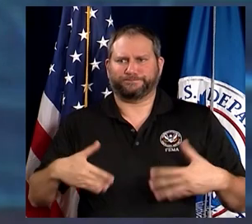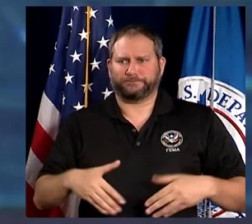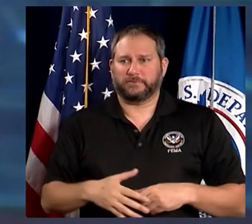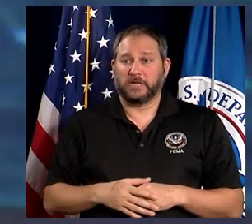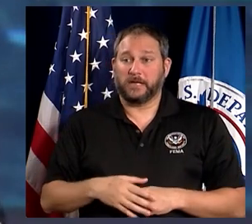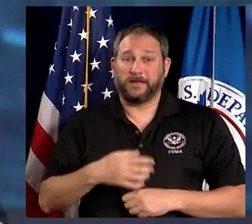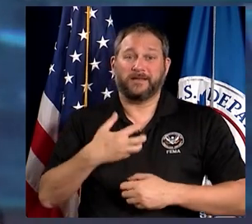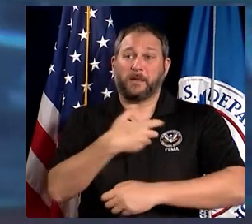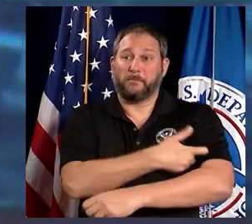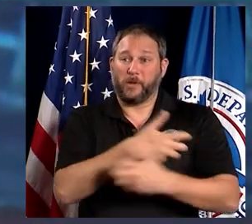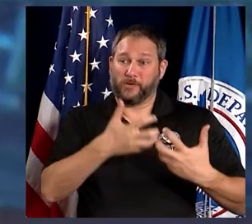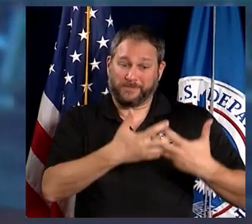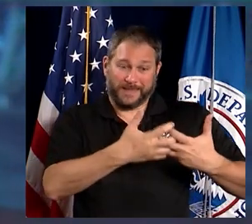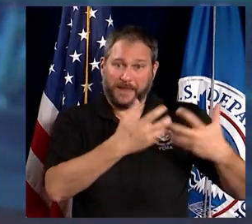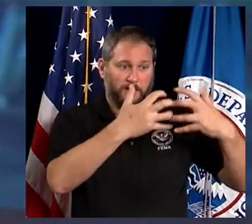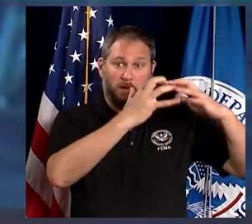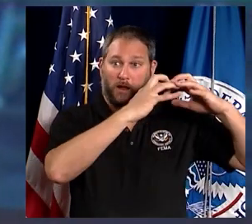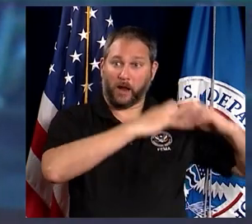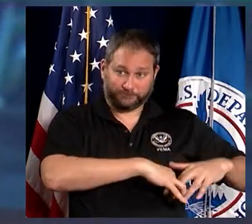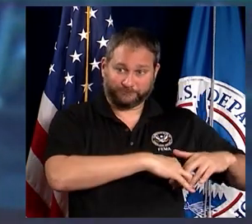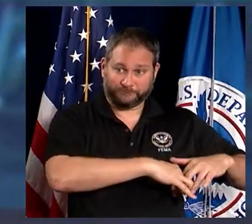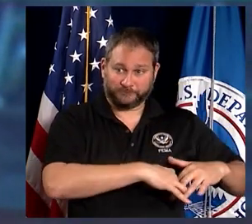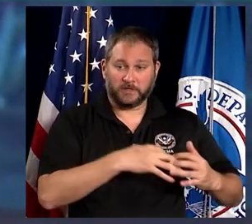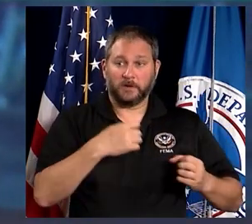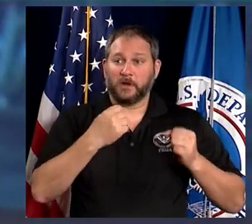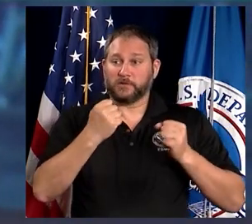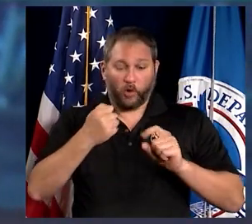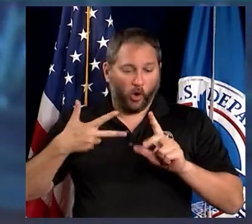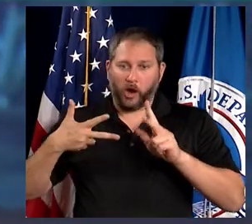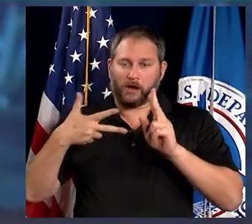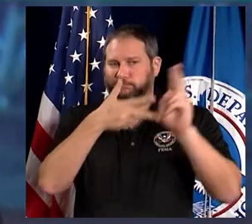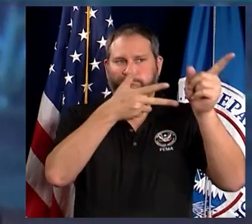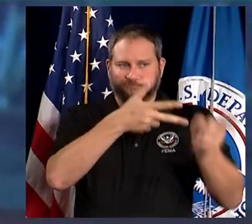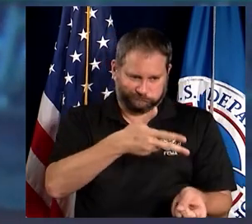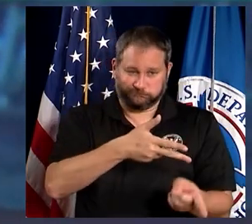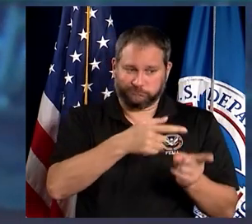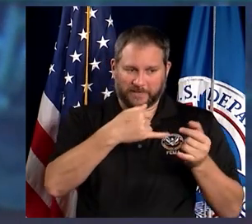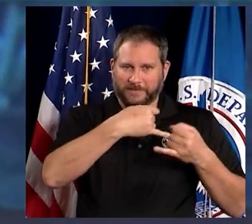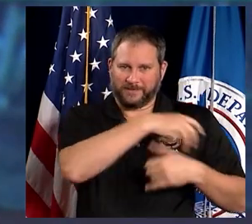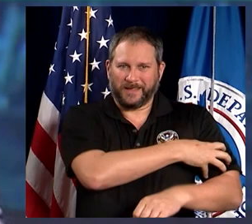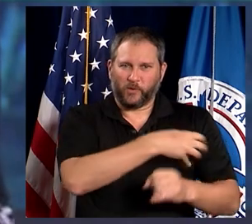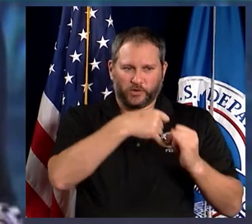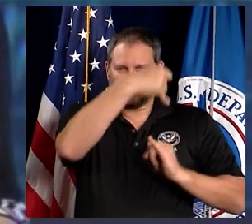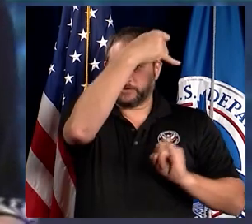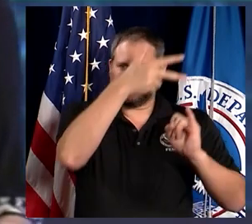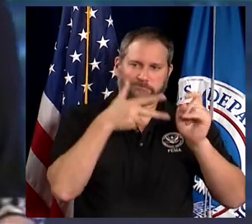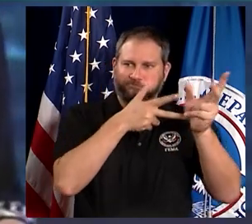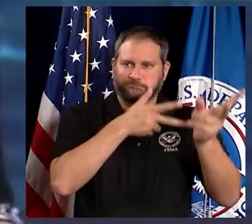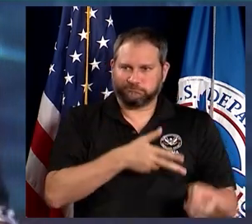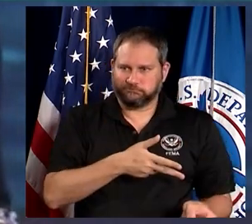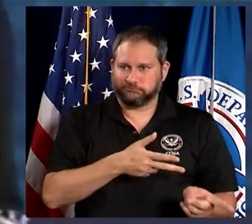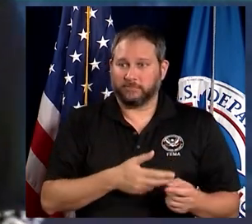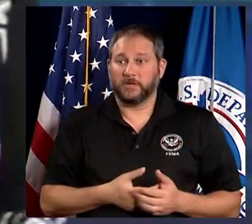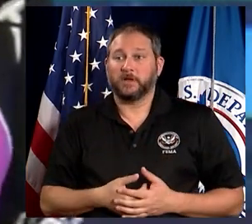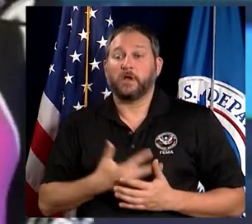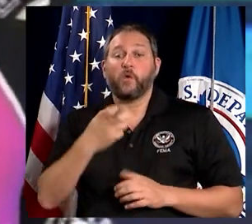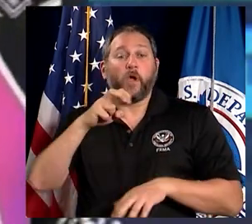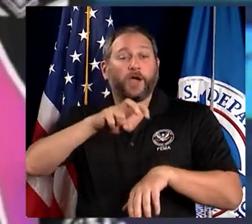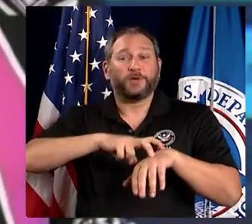car may hit a power line and knock power to 10 homes. I may decide to toast a piece of